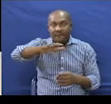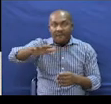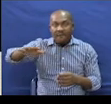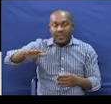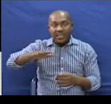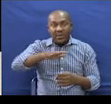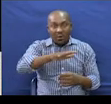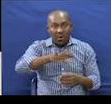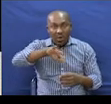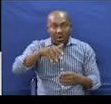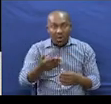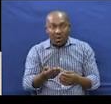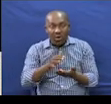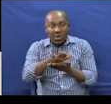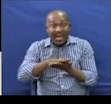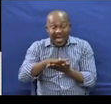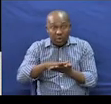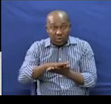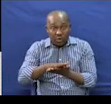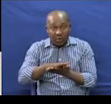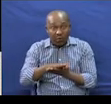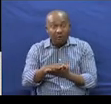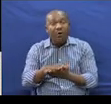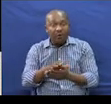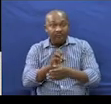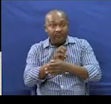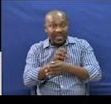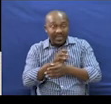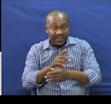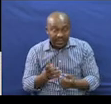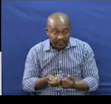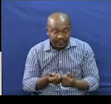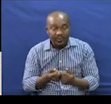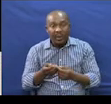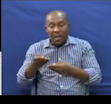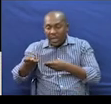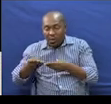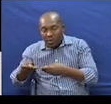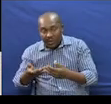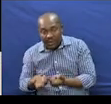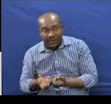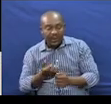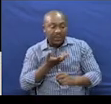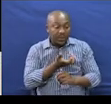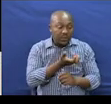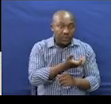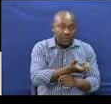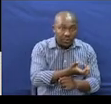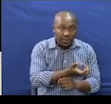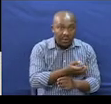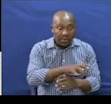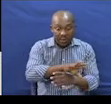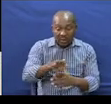factors, as well as economic, social, and political factors that